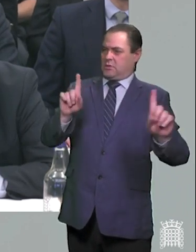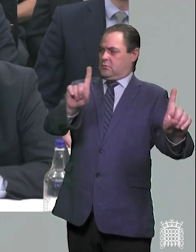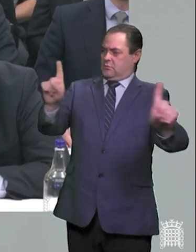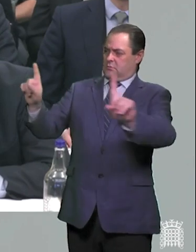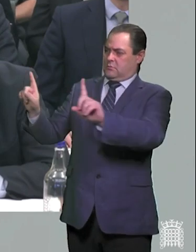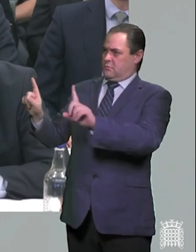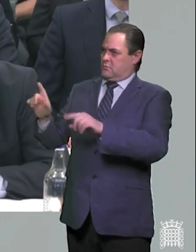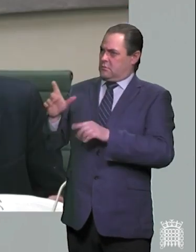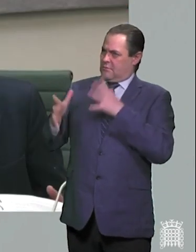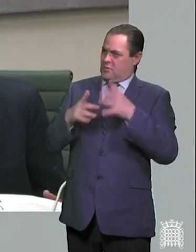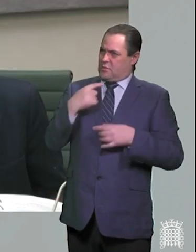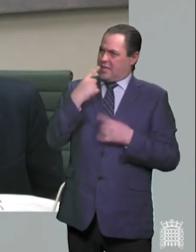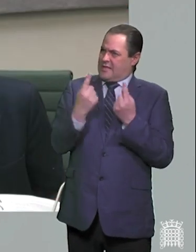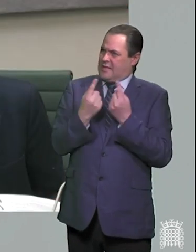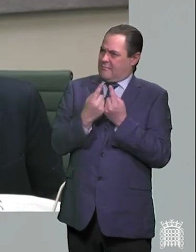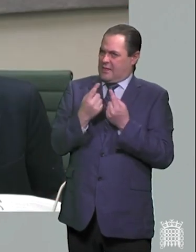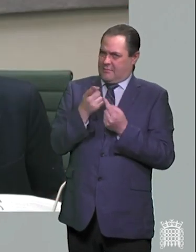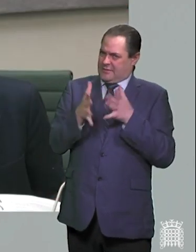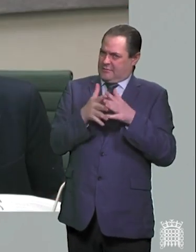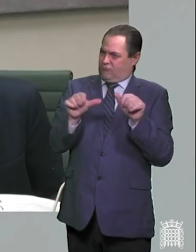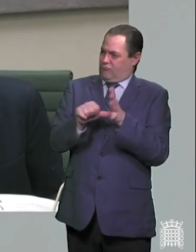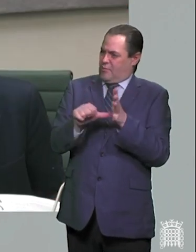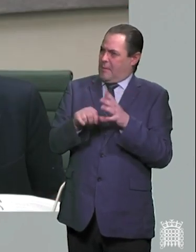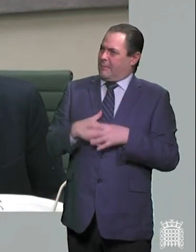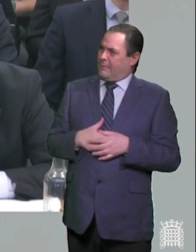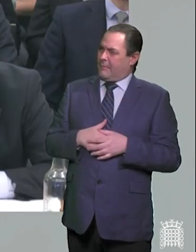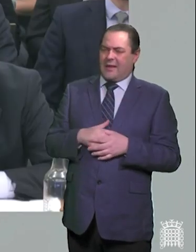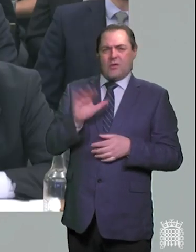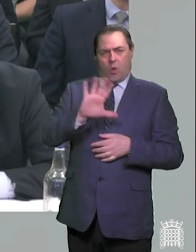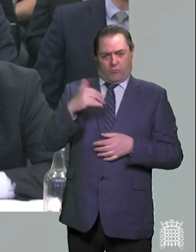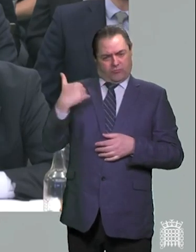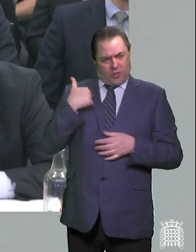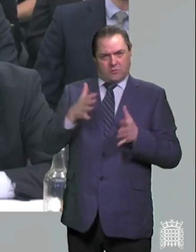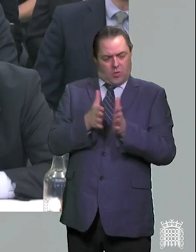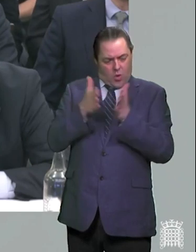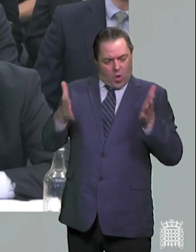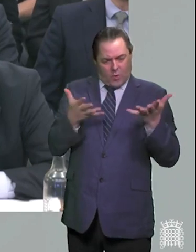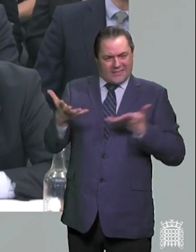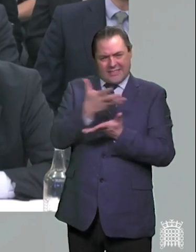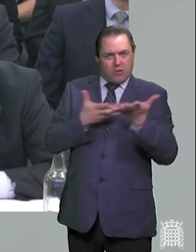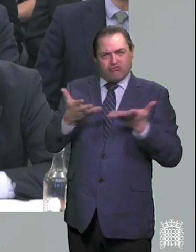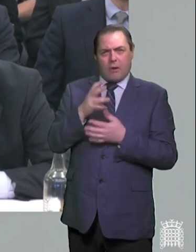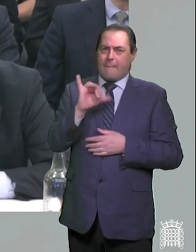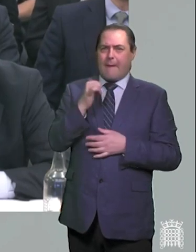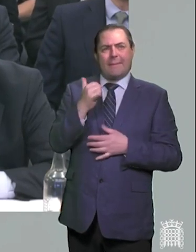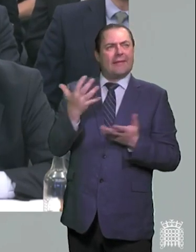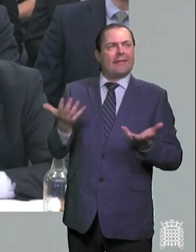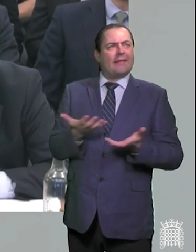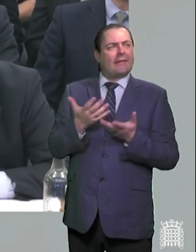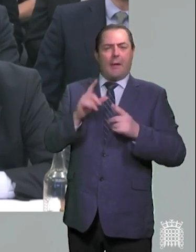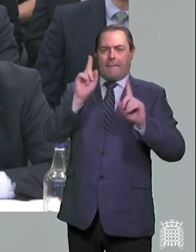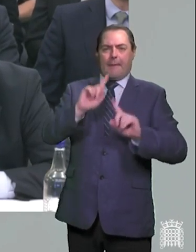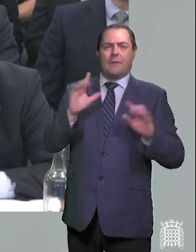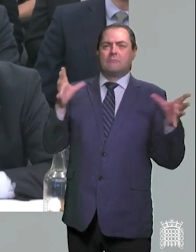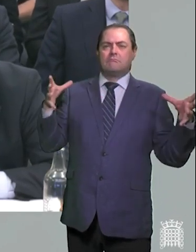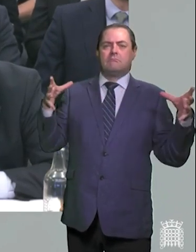distancing. Obviously, it seems Because likely... as we've just extensively discussed, there might be occasions when people